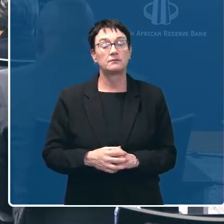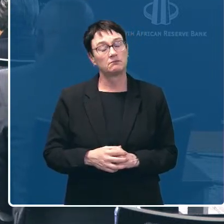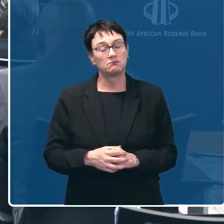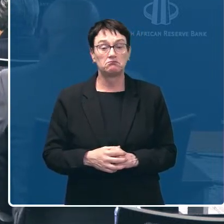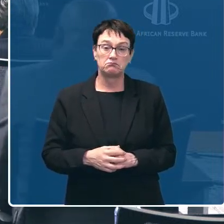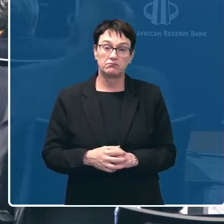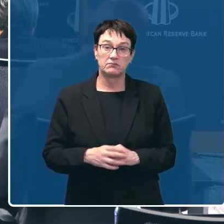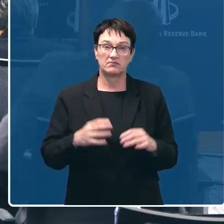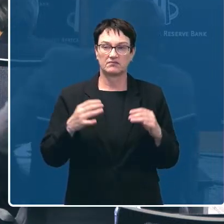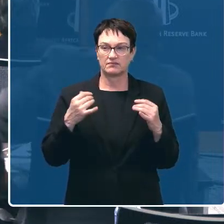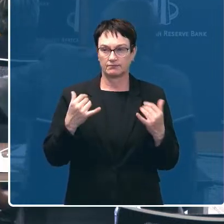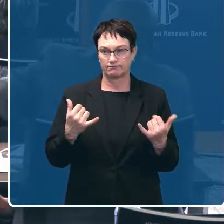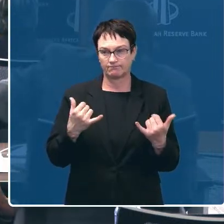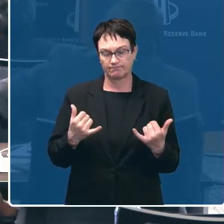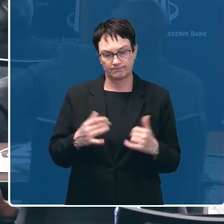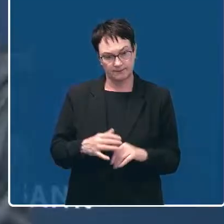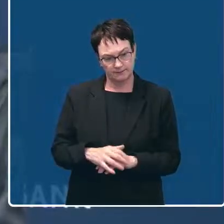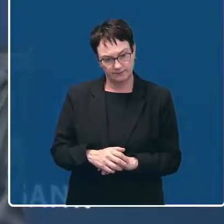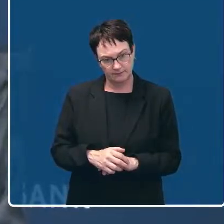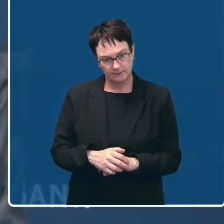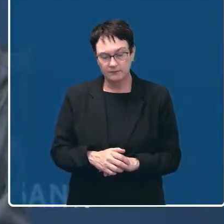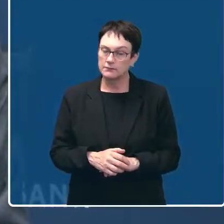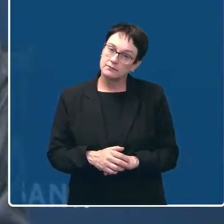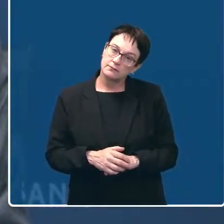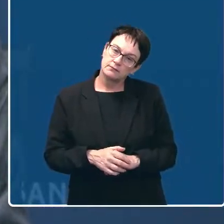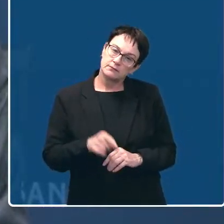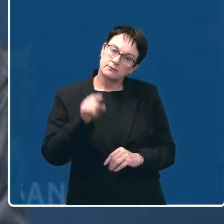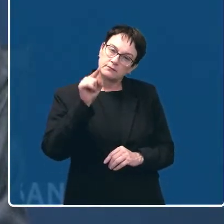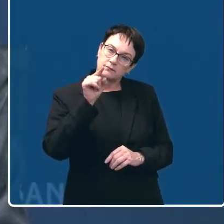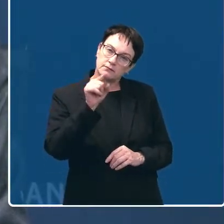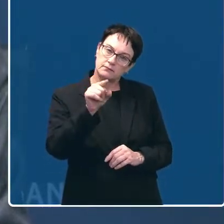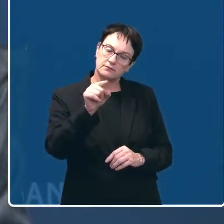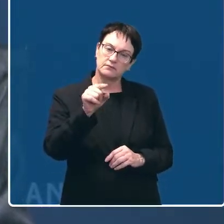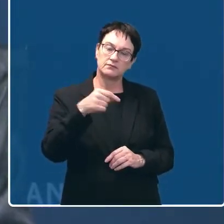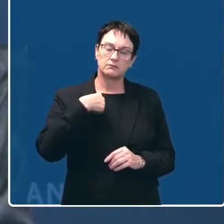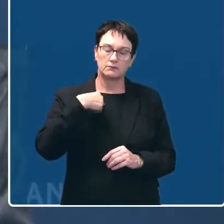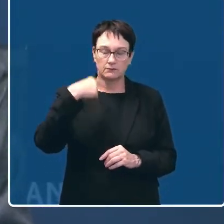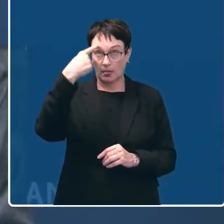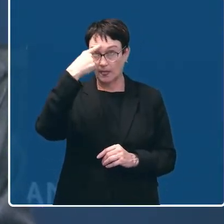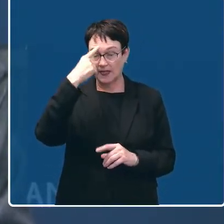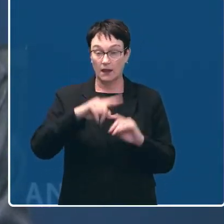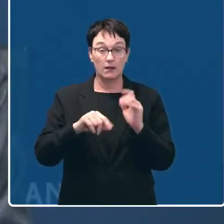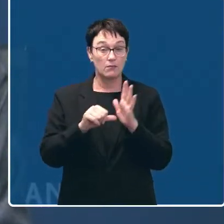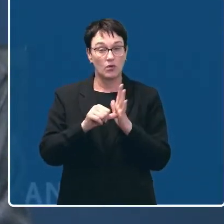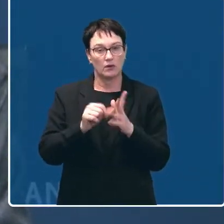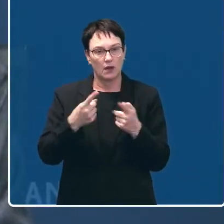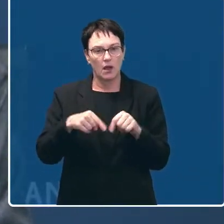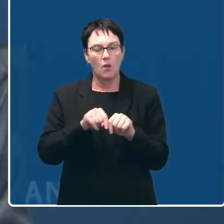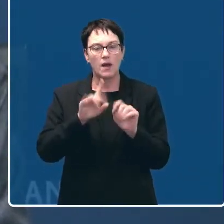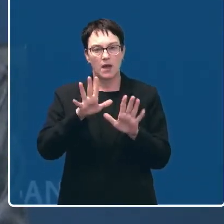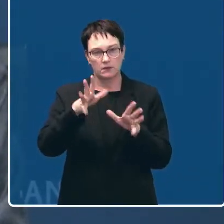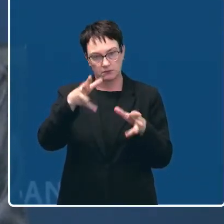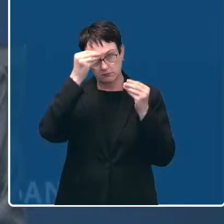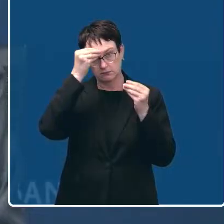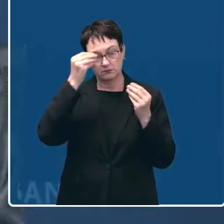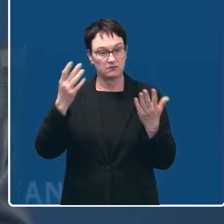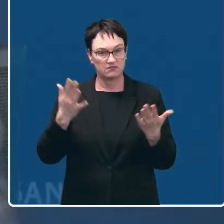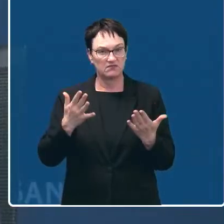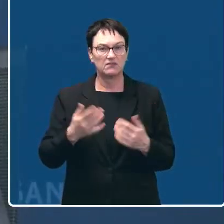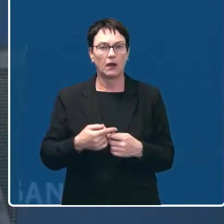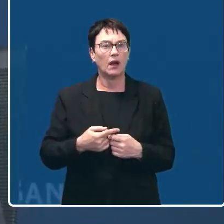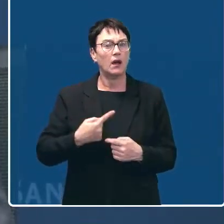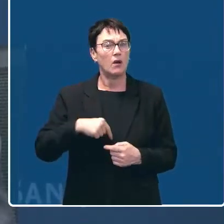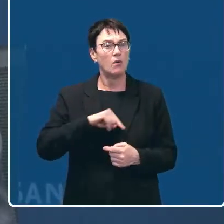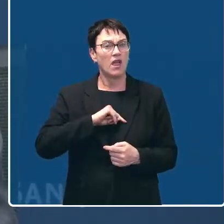So on OV, I think the takeaway here is just simply that we're very